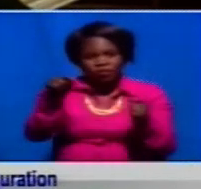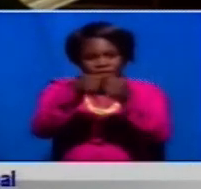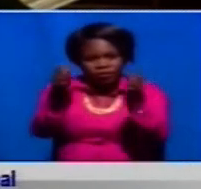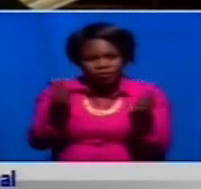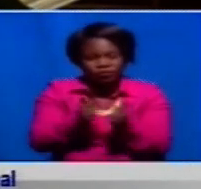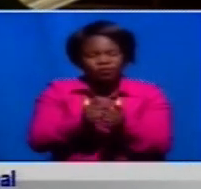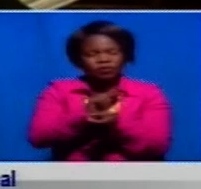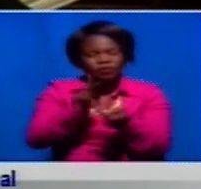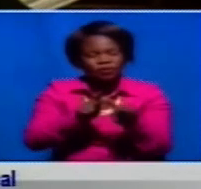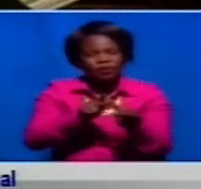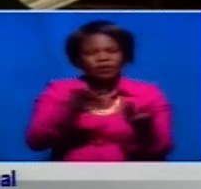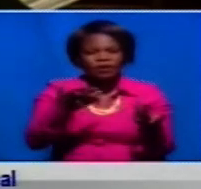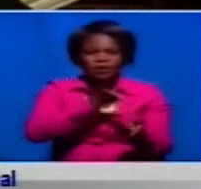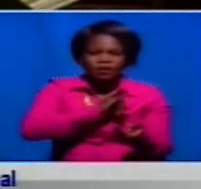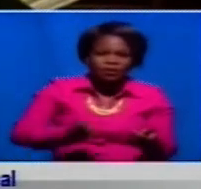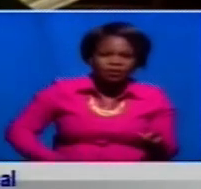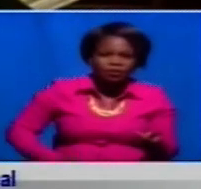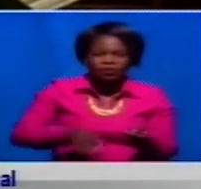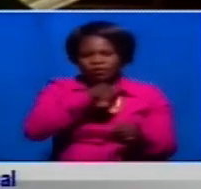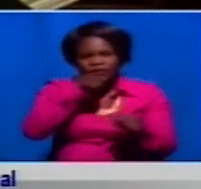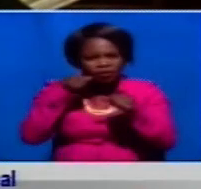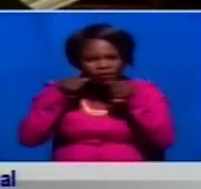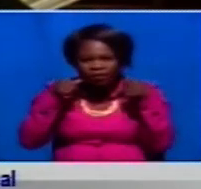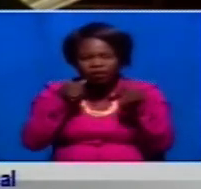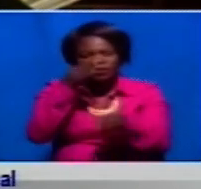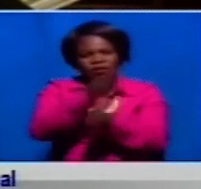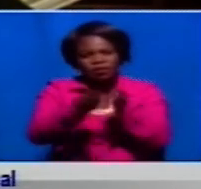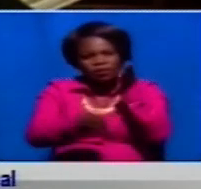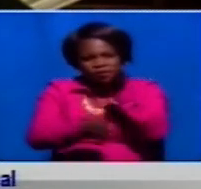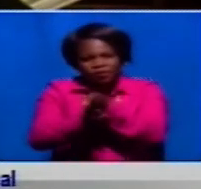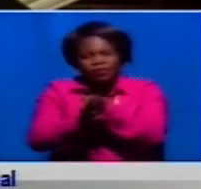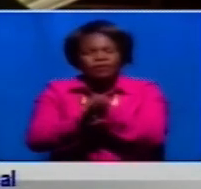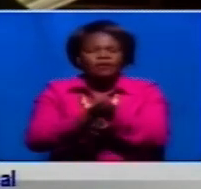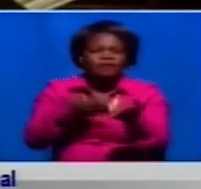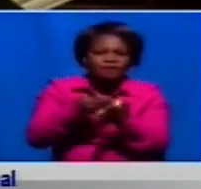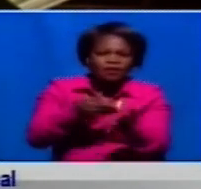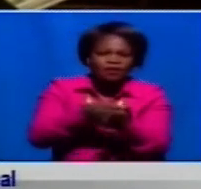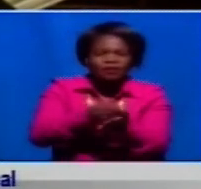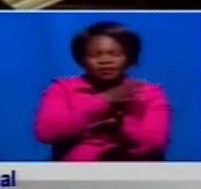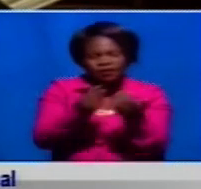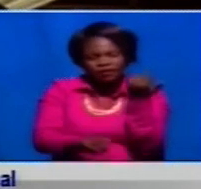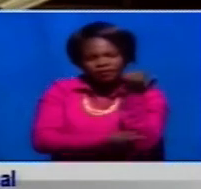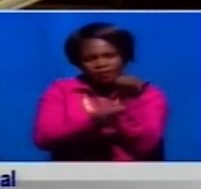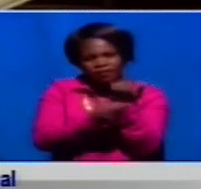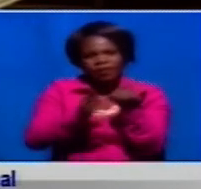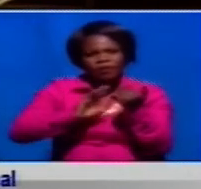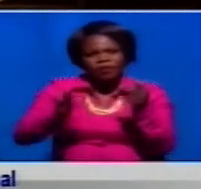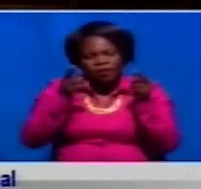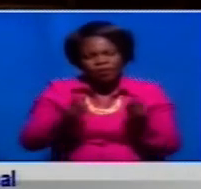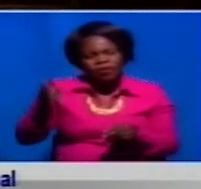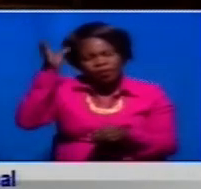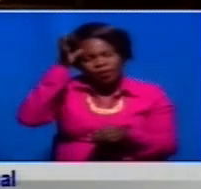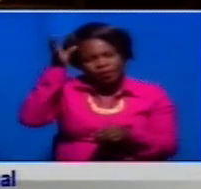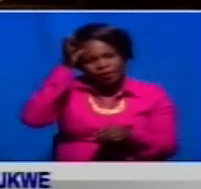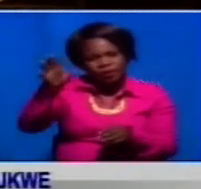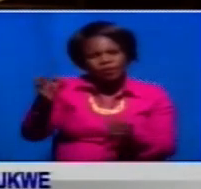industrial capacity, agriculture, the construction of infrastructure, finance and development of human capital, so as to